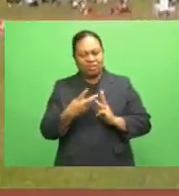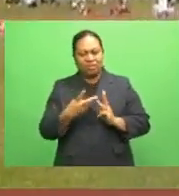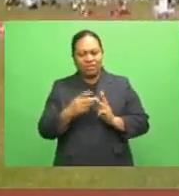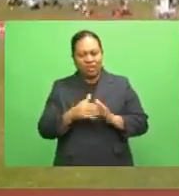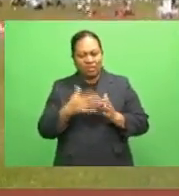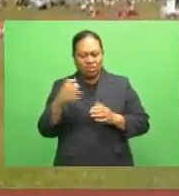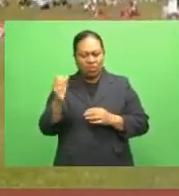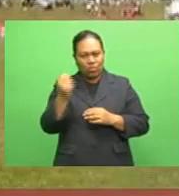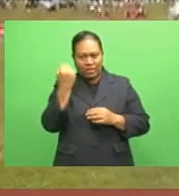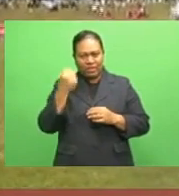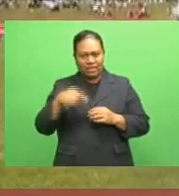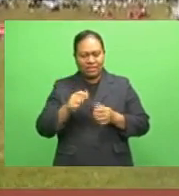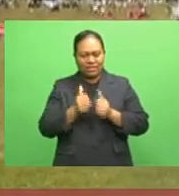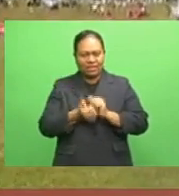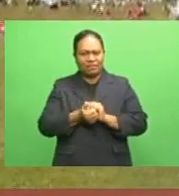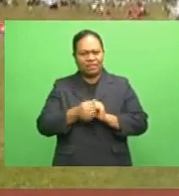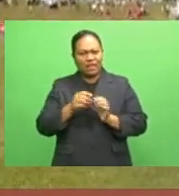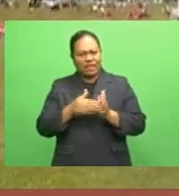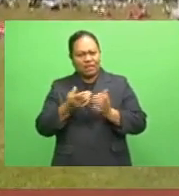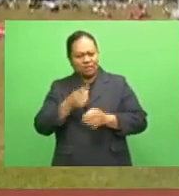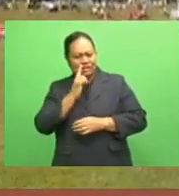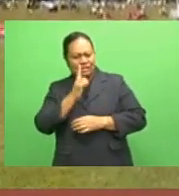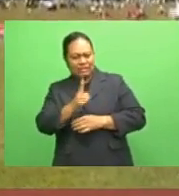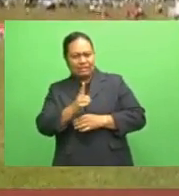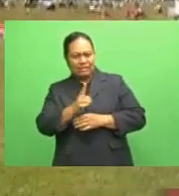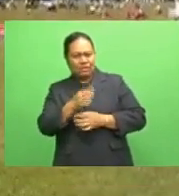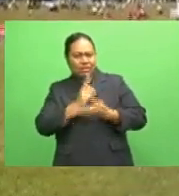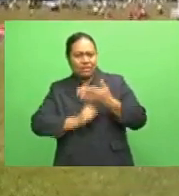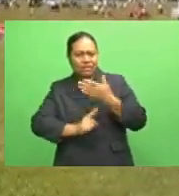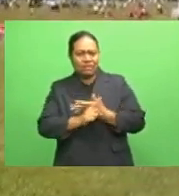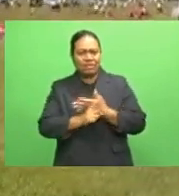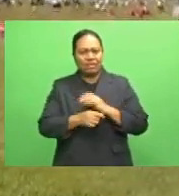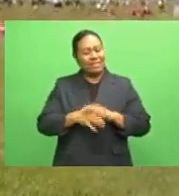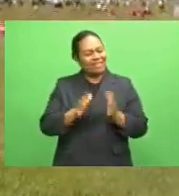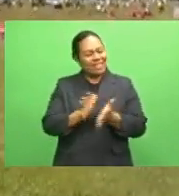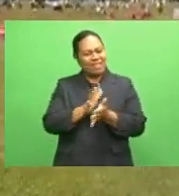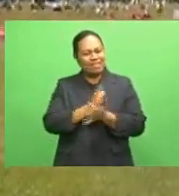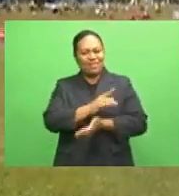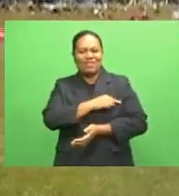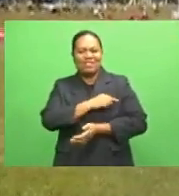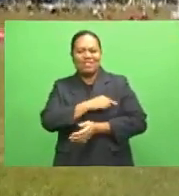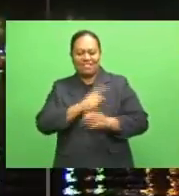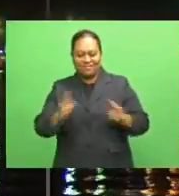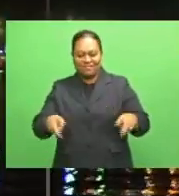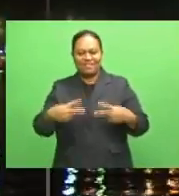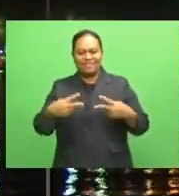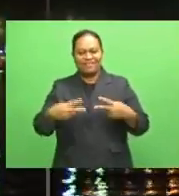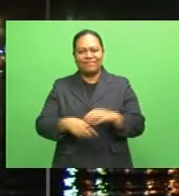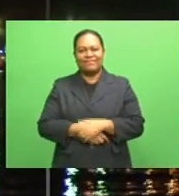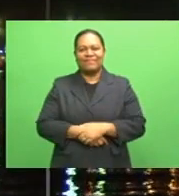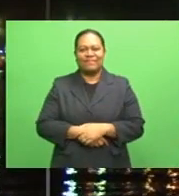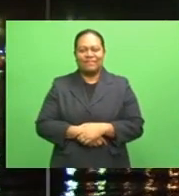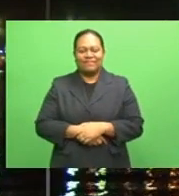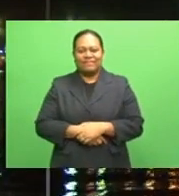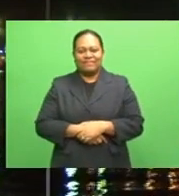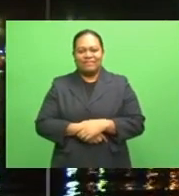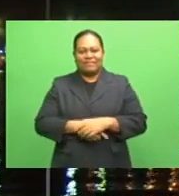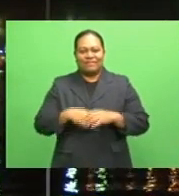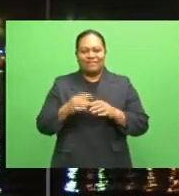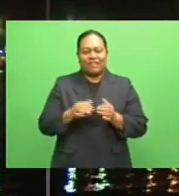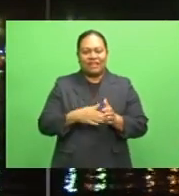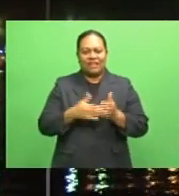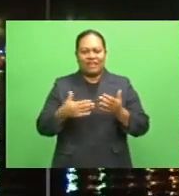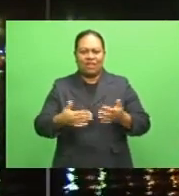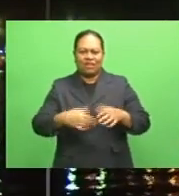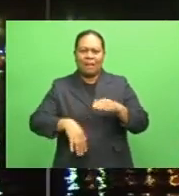then looking at the game situation and all, we are happy to qualify for the semi-finals. Defending Punjab's